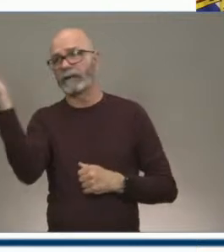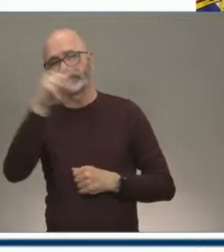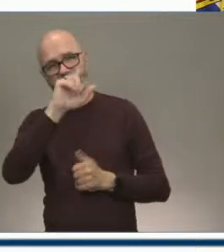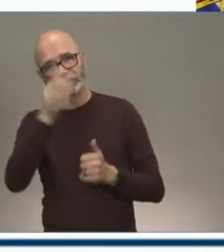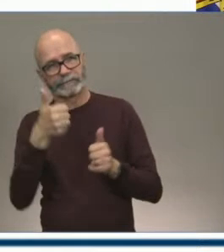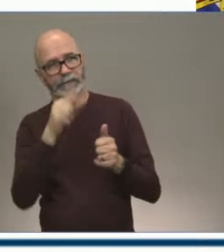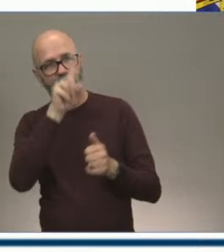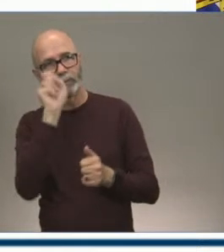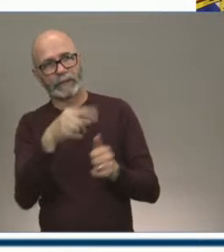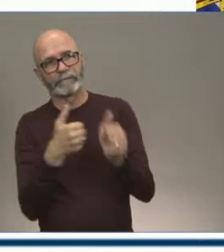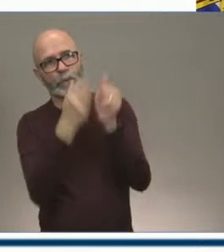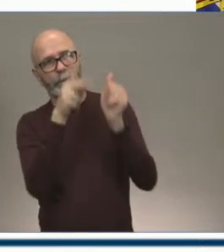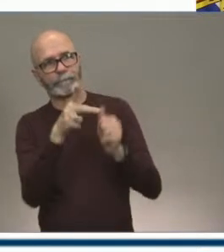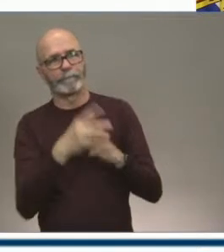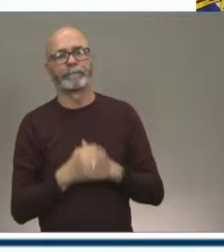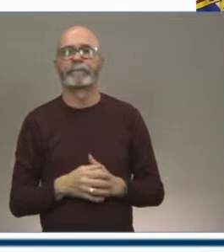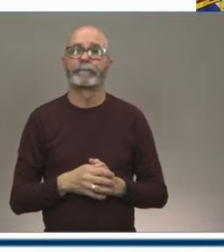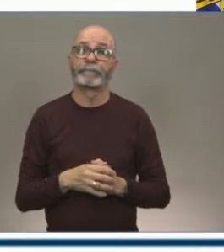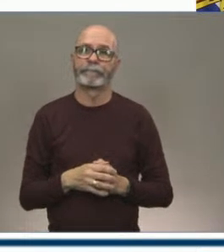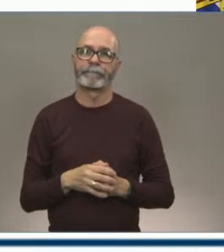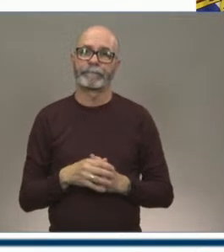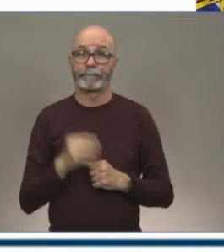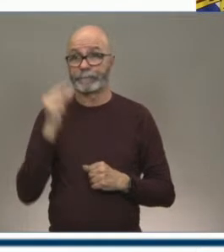And this is another question I'm hoping you can,